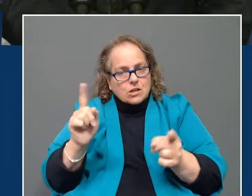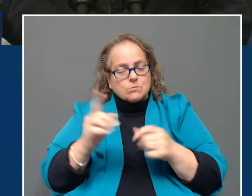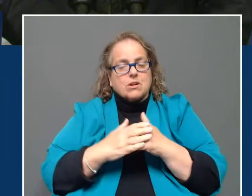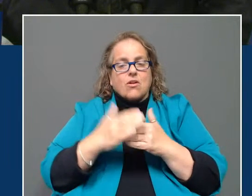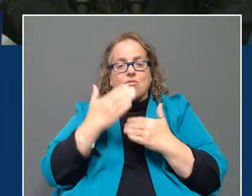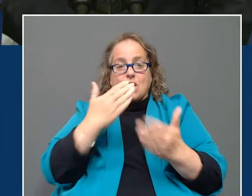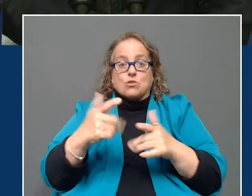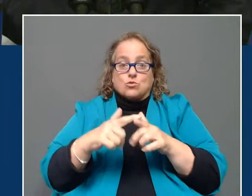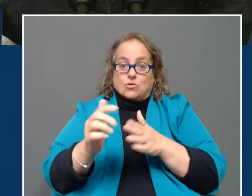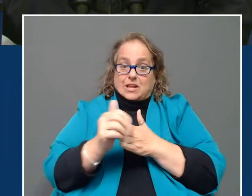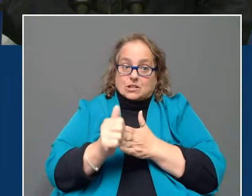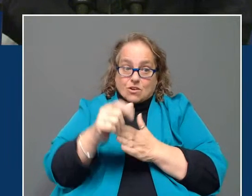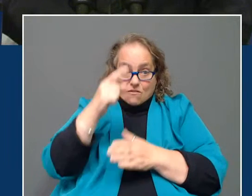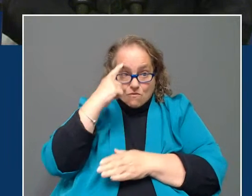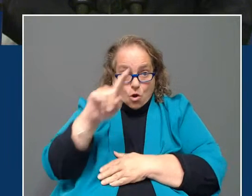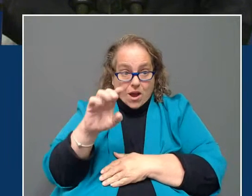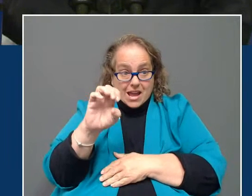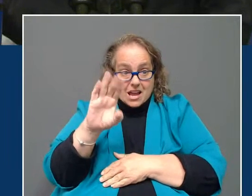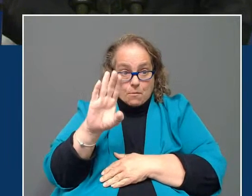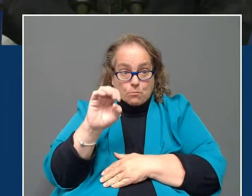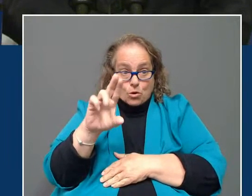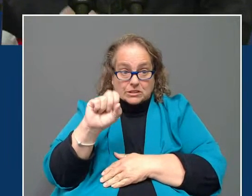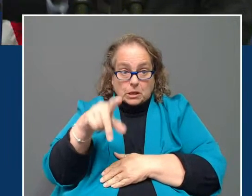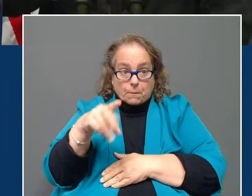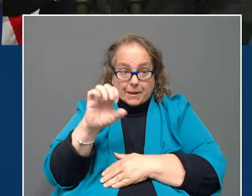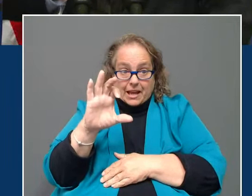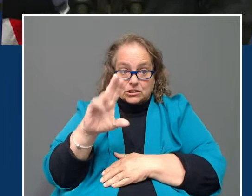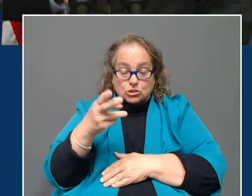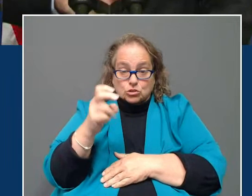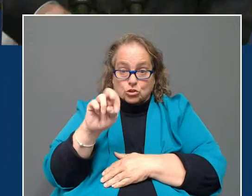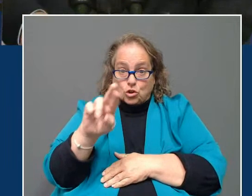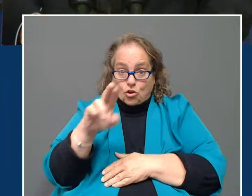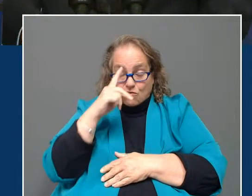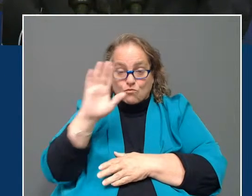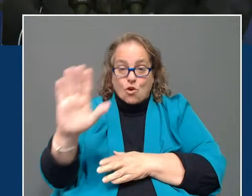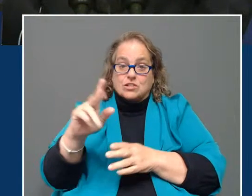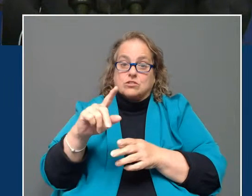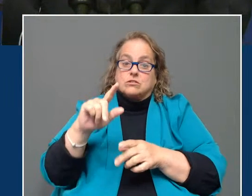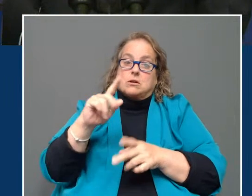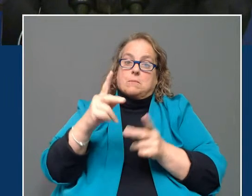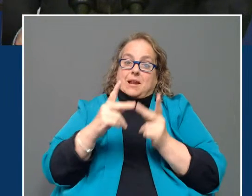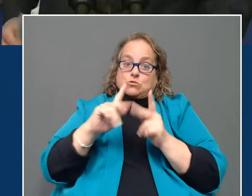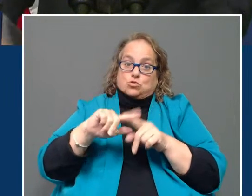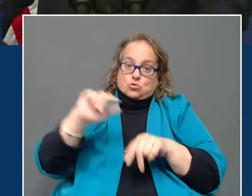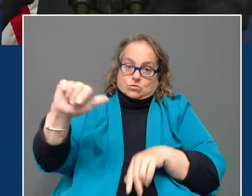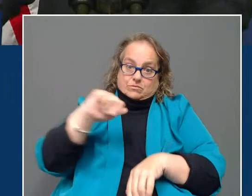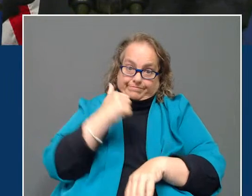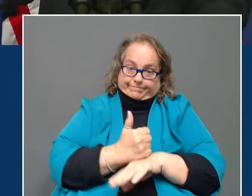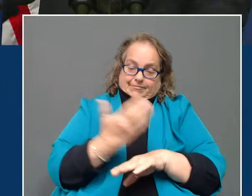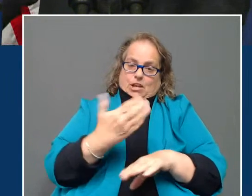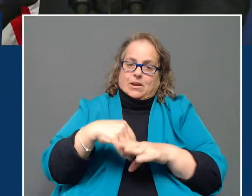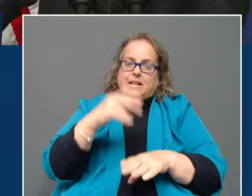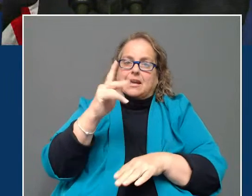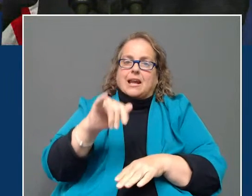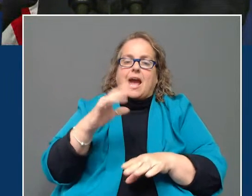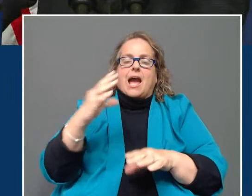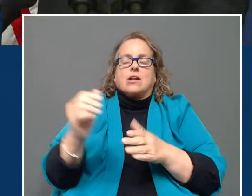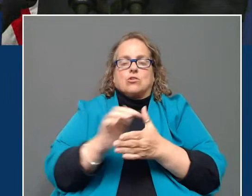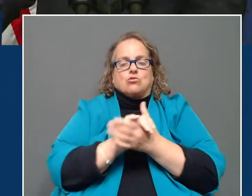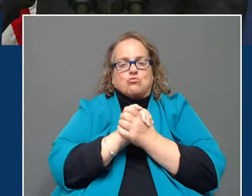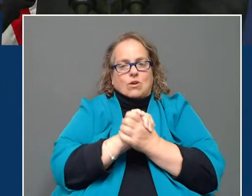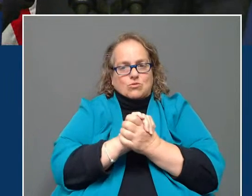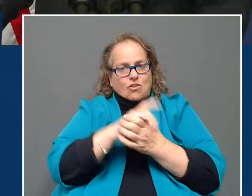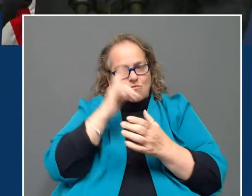of Eberspecher for their decision to locate in Kentucky, and congratulations on this major step. This is just the latest